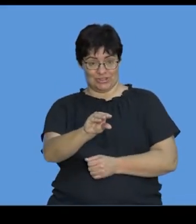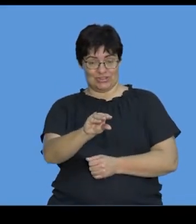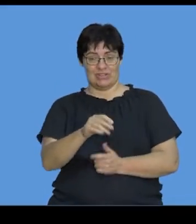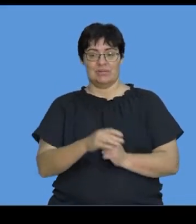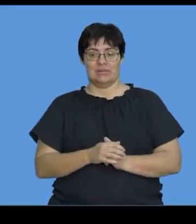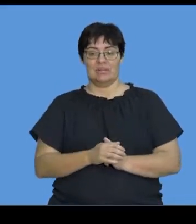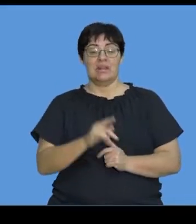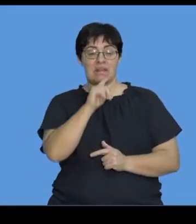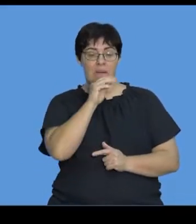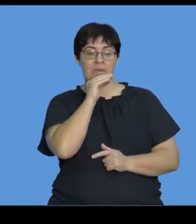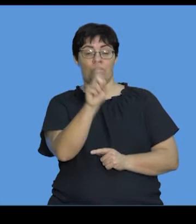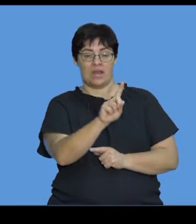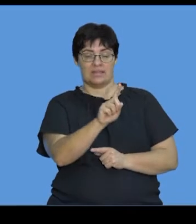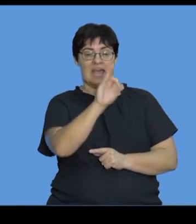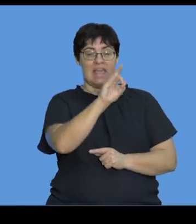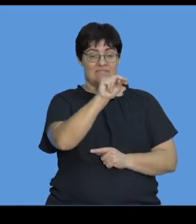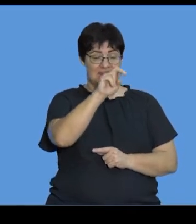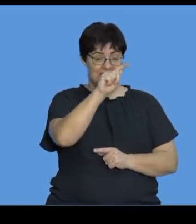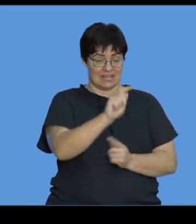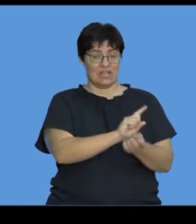equation becomes this.